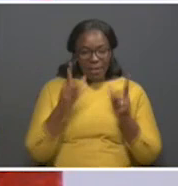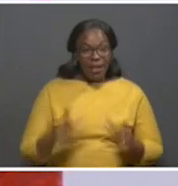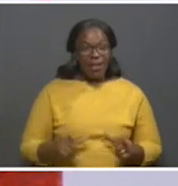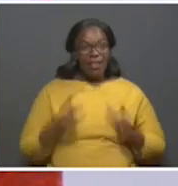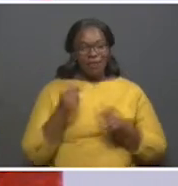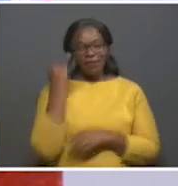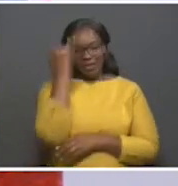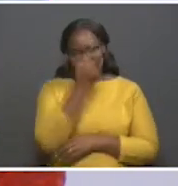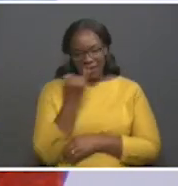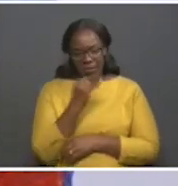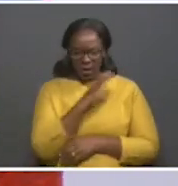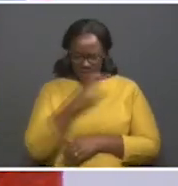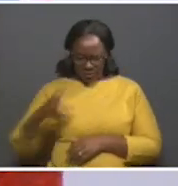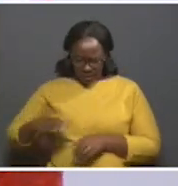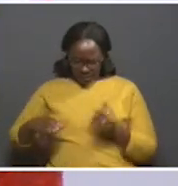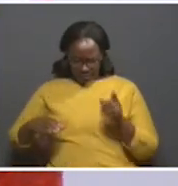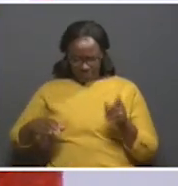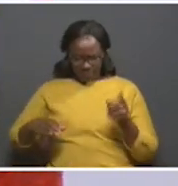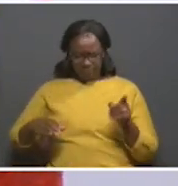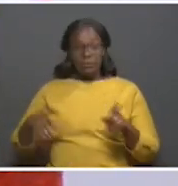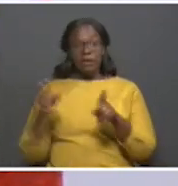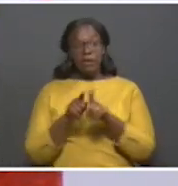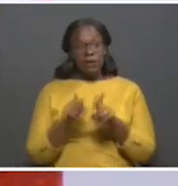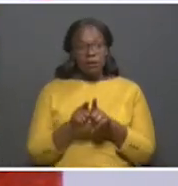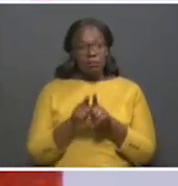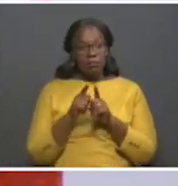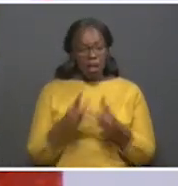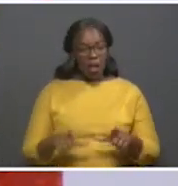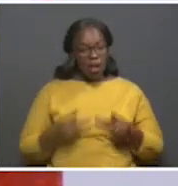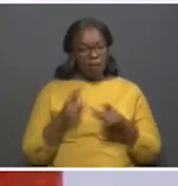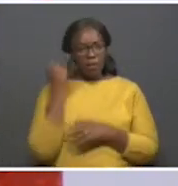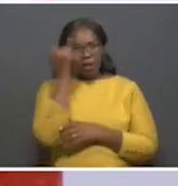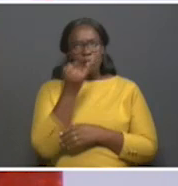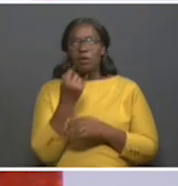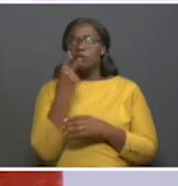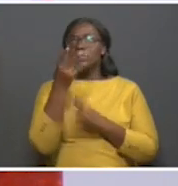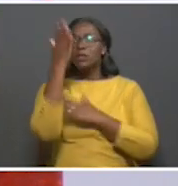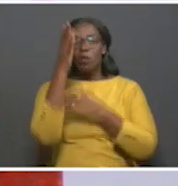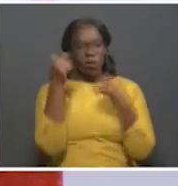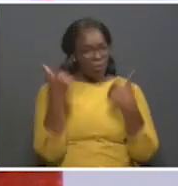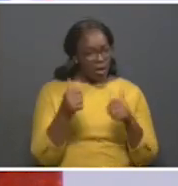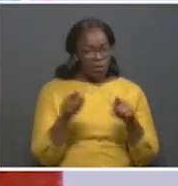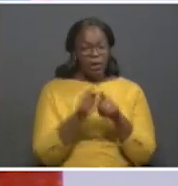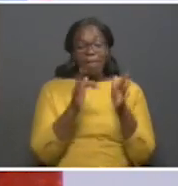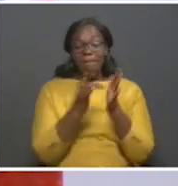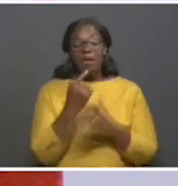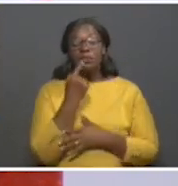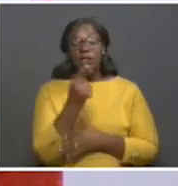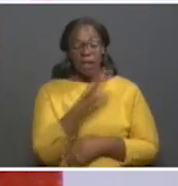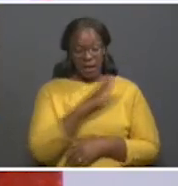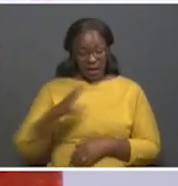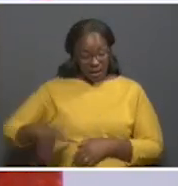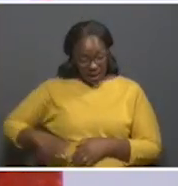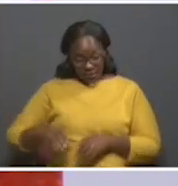image. Christ is, you know, is the living image of the unseen God. The Bible reveals that Christ is